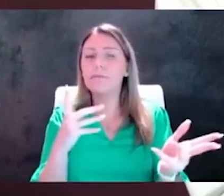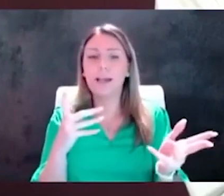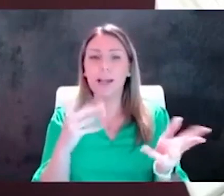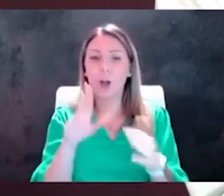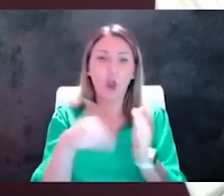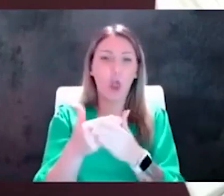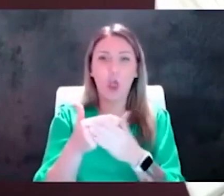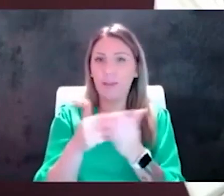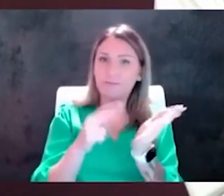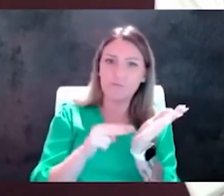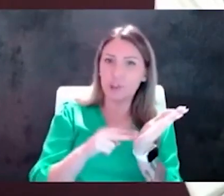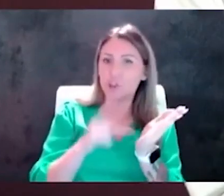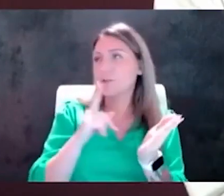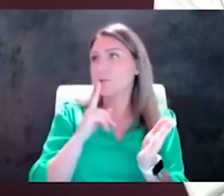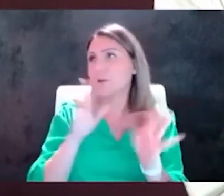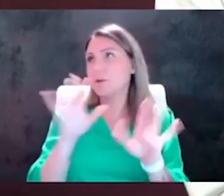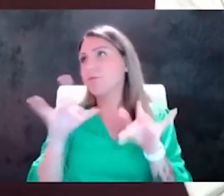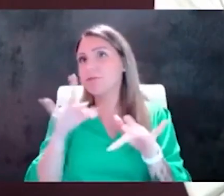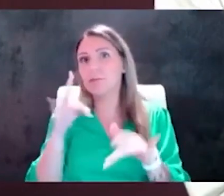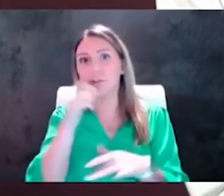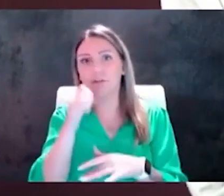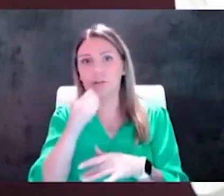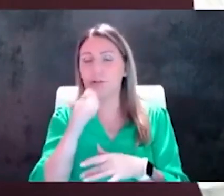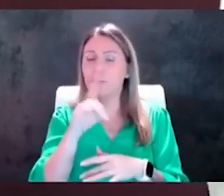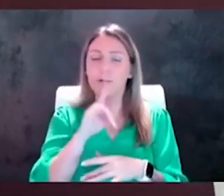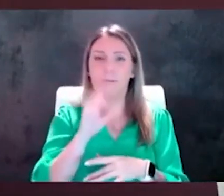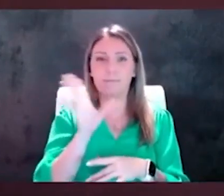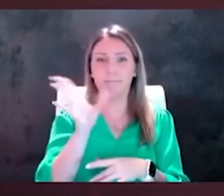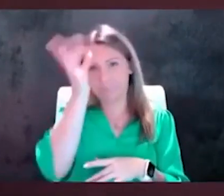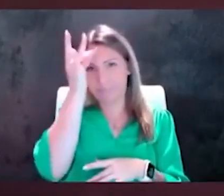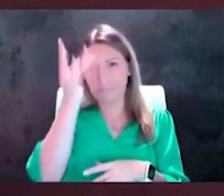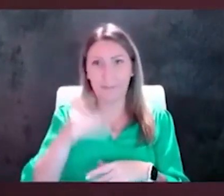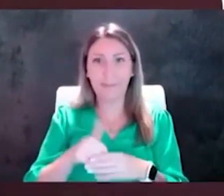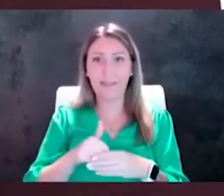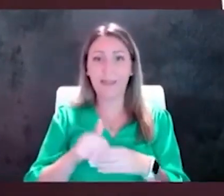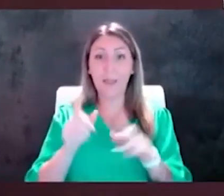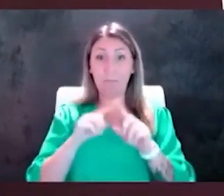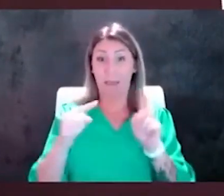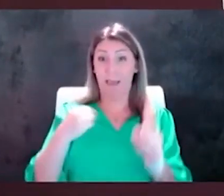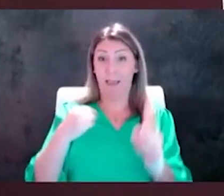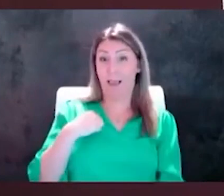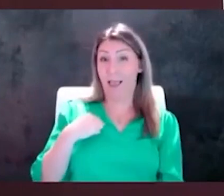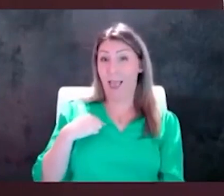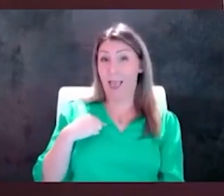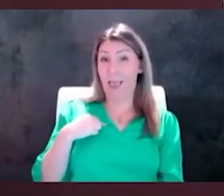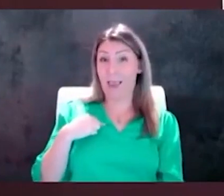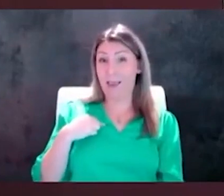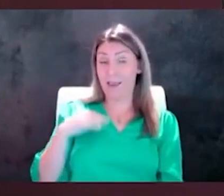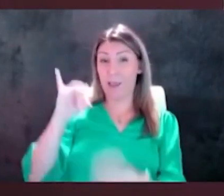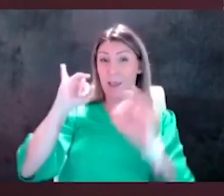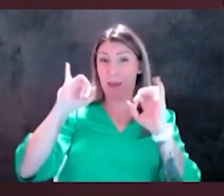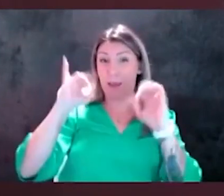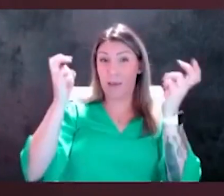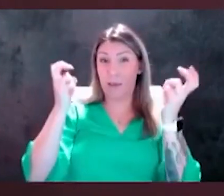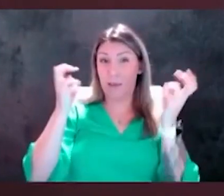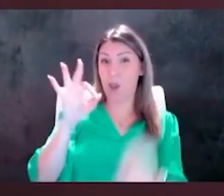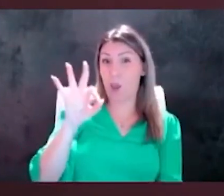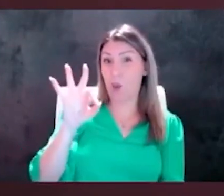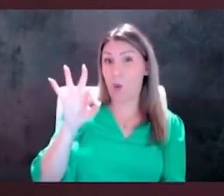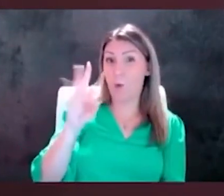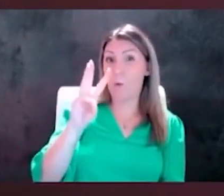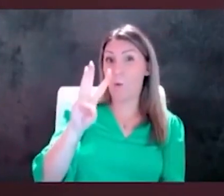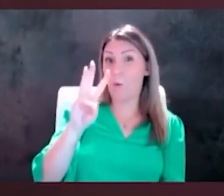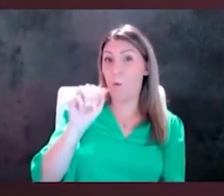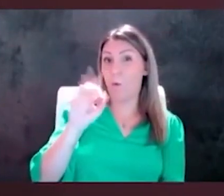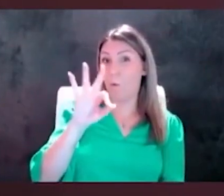poor girl, and she's been stuck with me. But she said, I was the waffle, and Joyce was the chocolate chips. So listen,